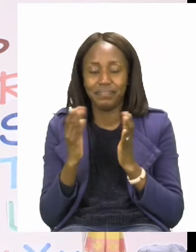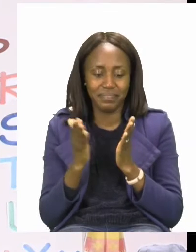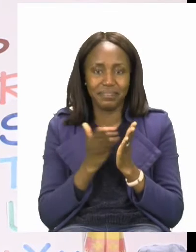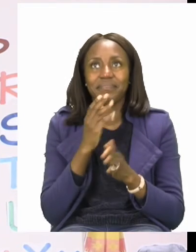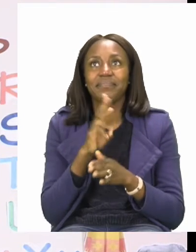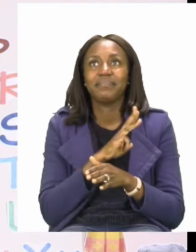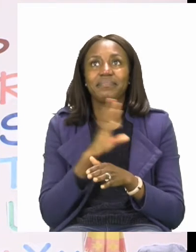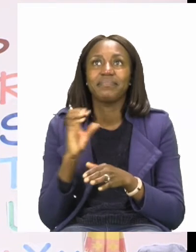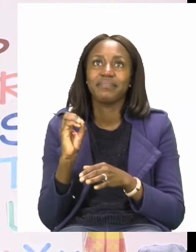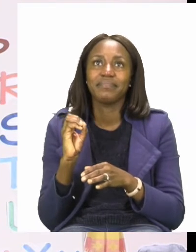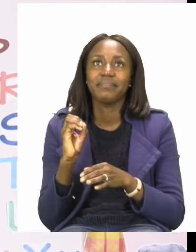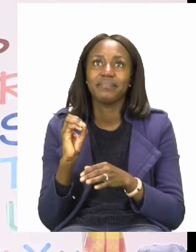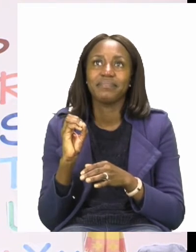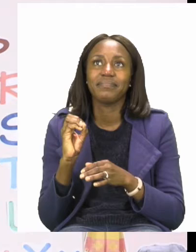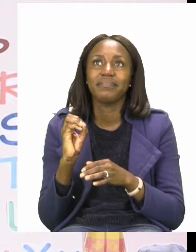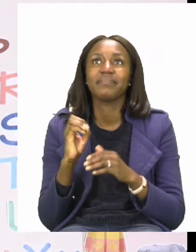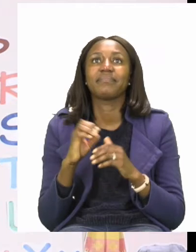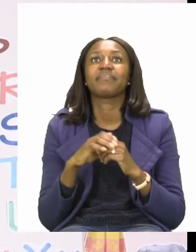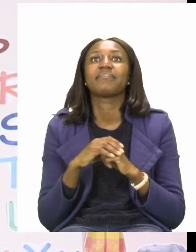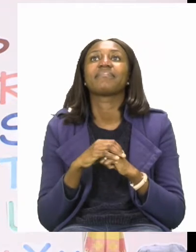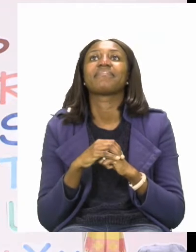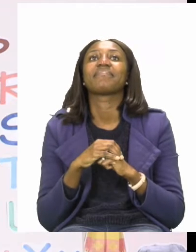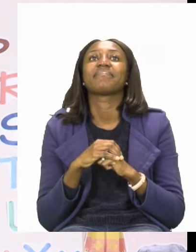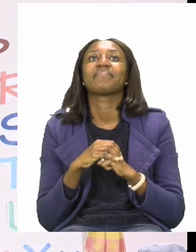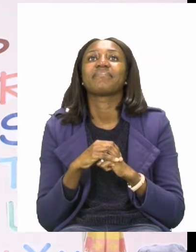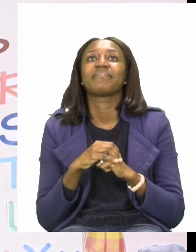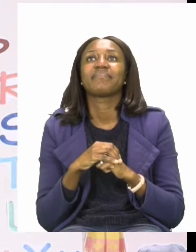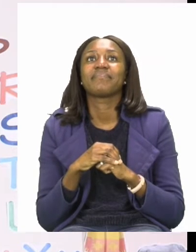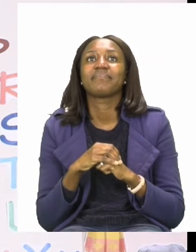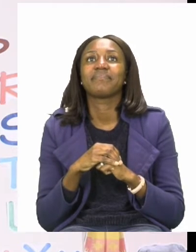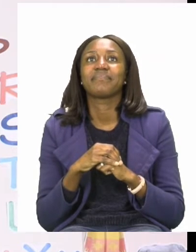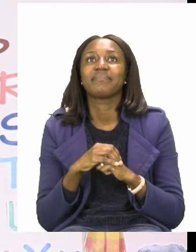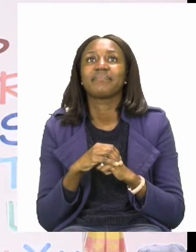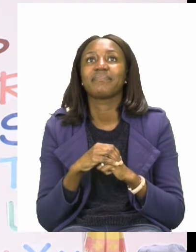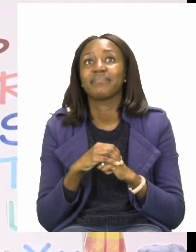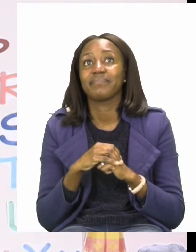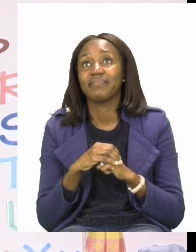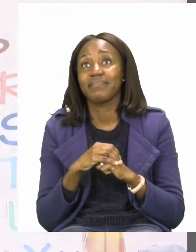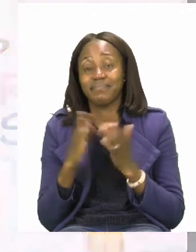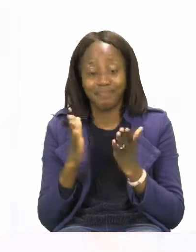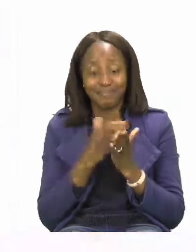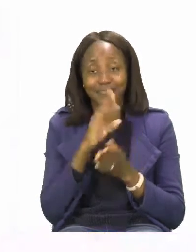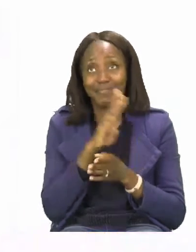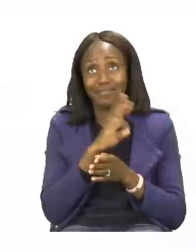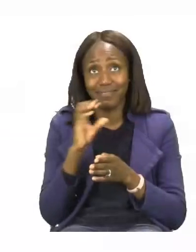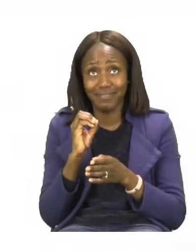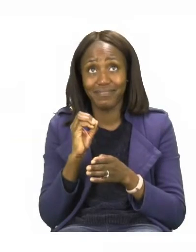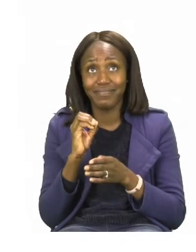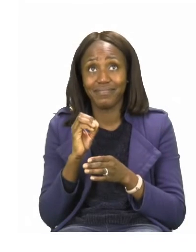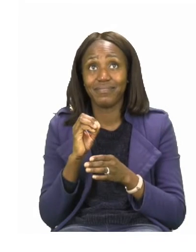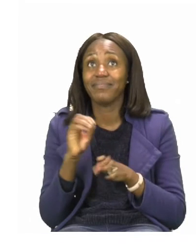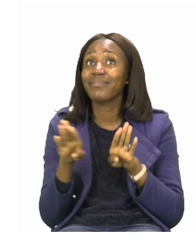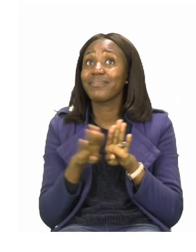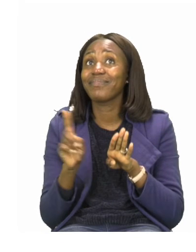for today, we're all going to turn to page 30. On page 30, we are going to be